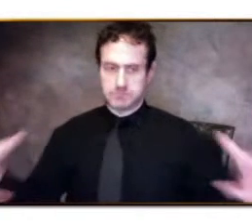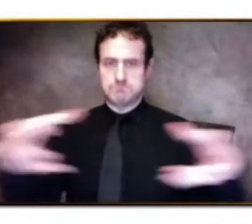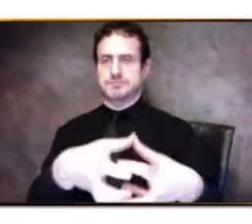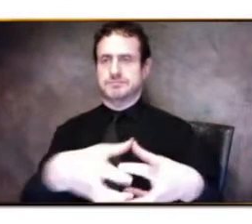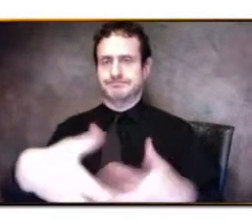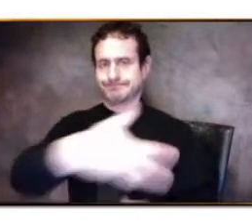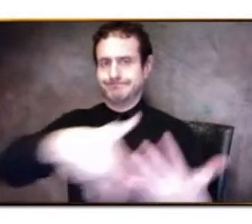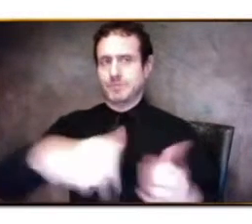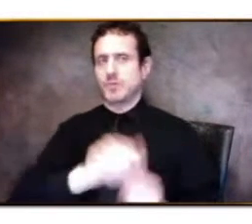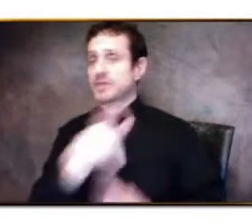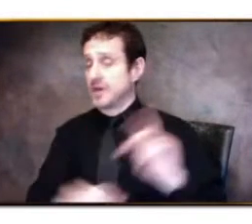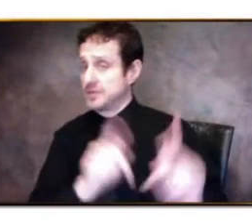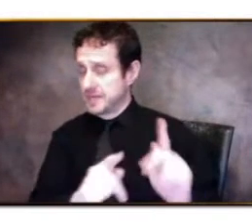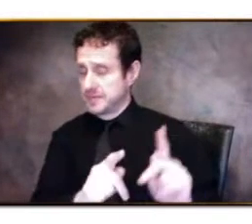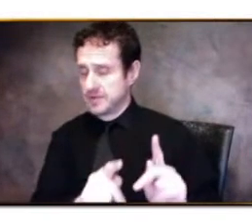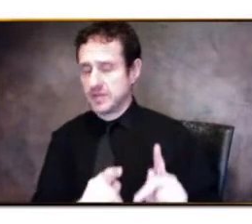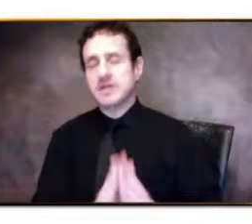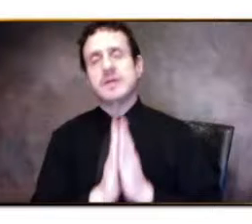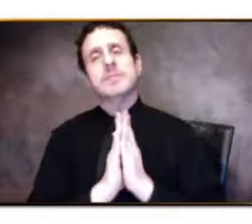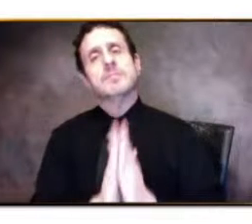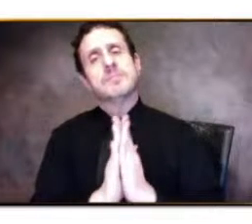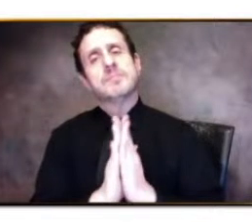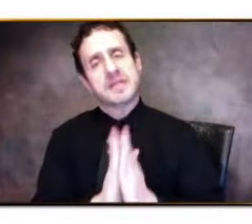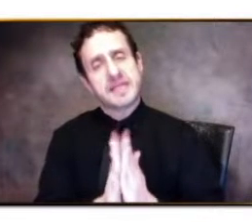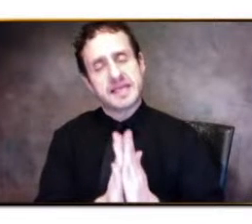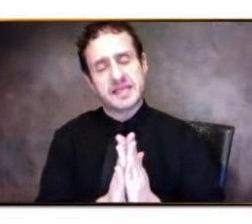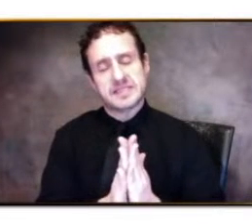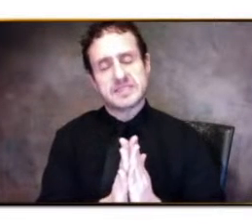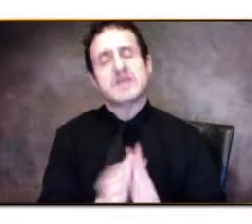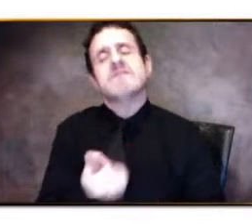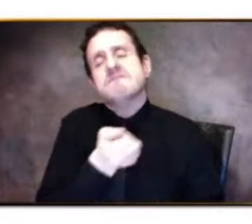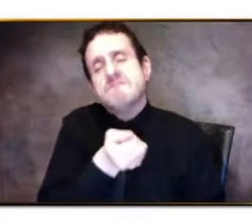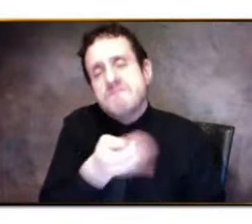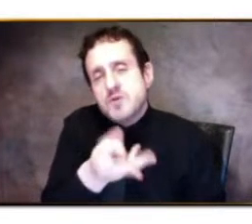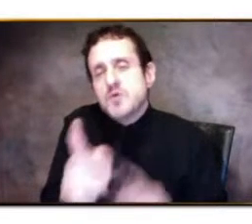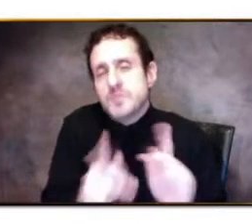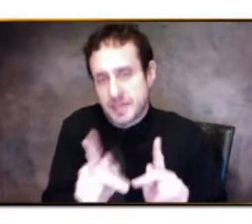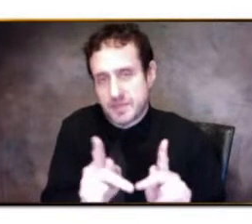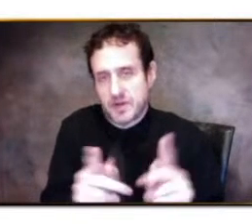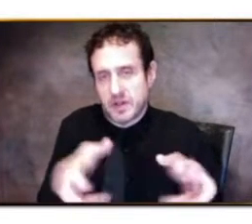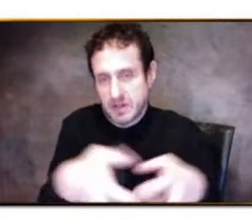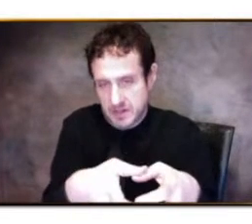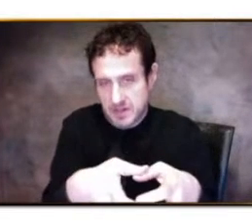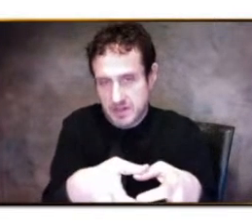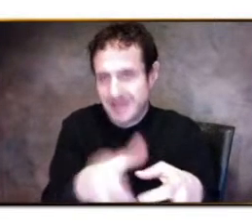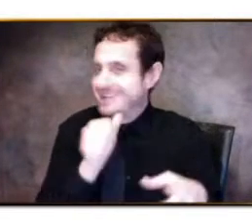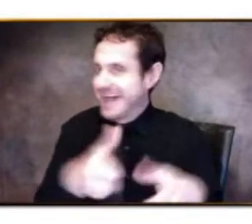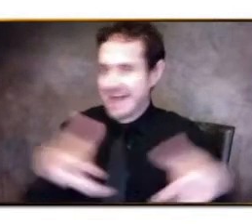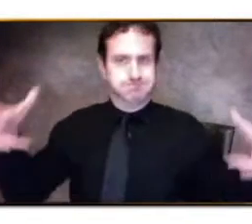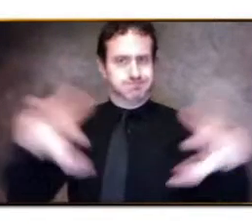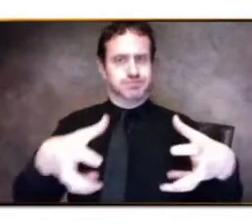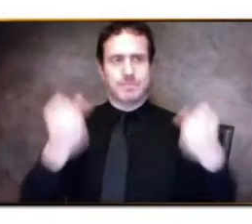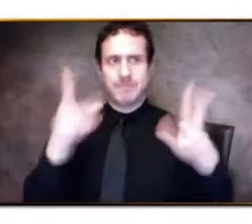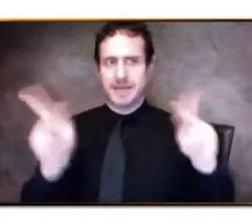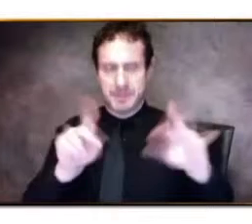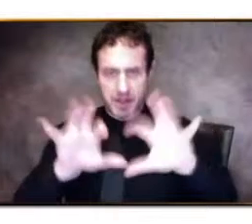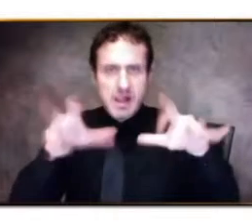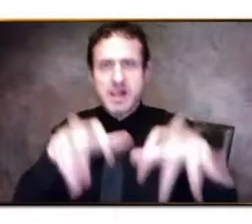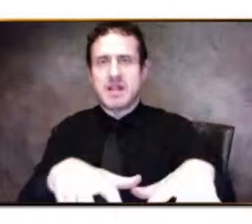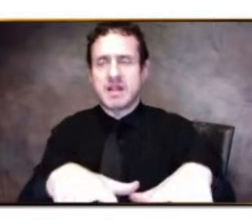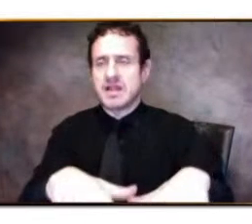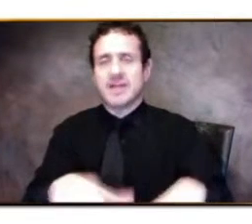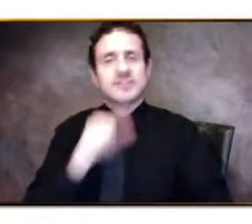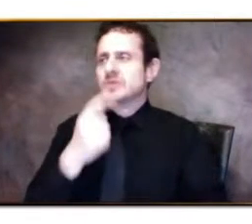home, please do it with just a few people. And importantly, this is not the year to have everybody over at